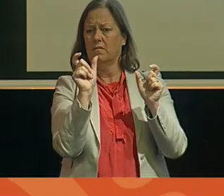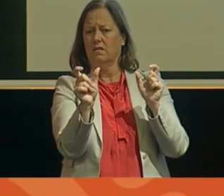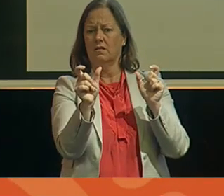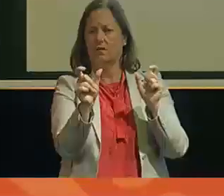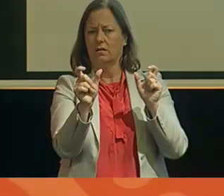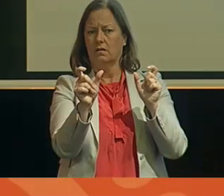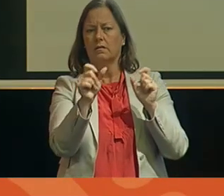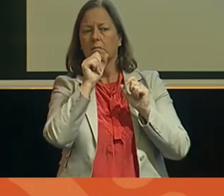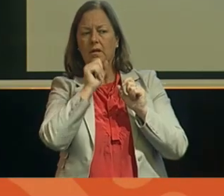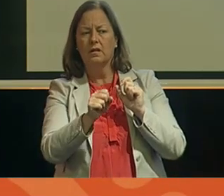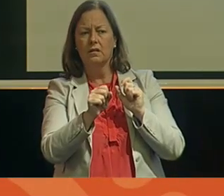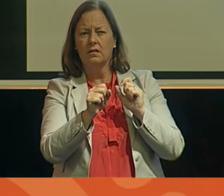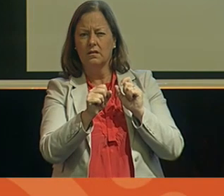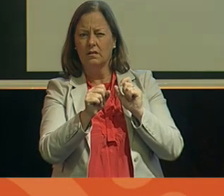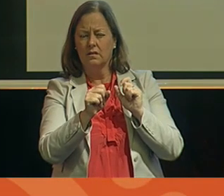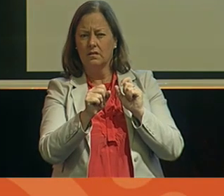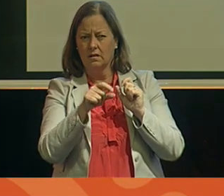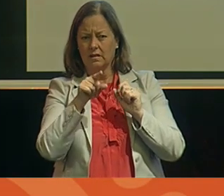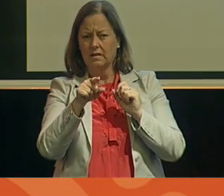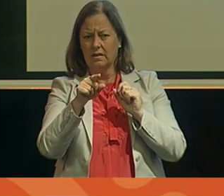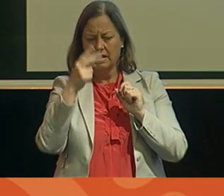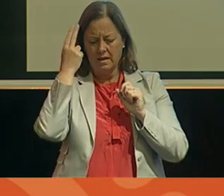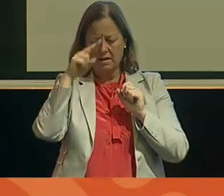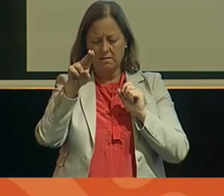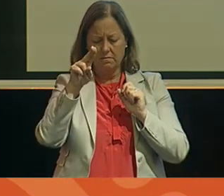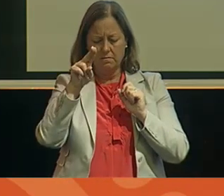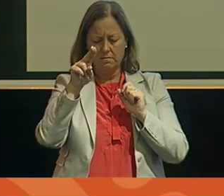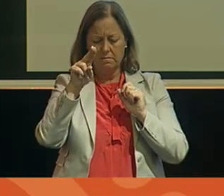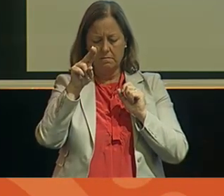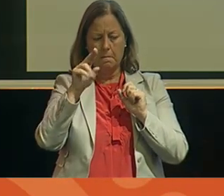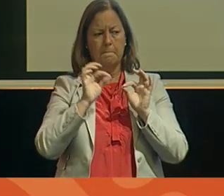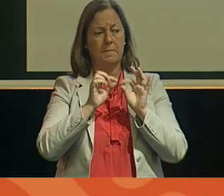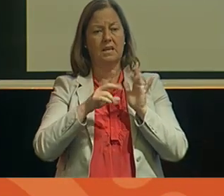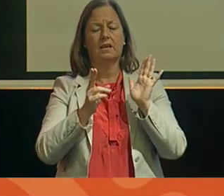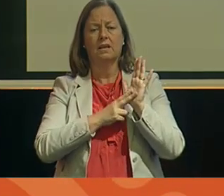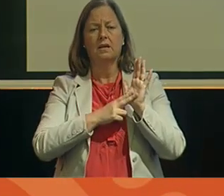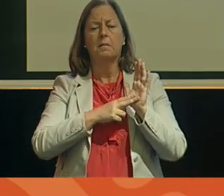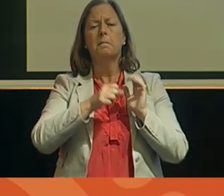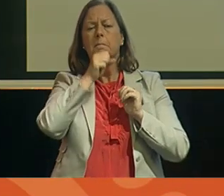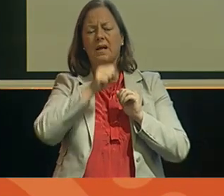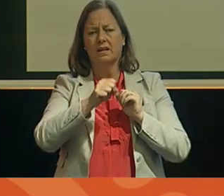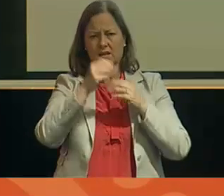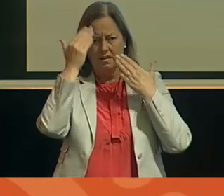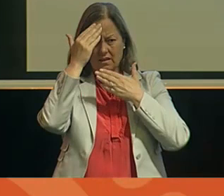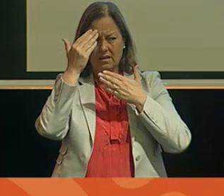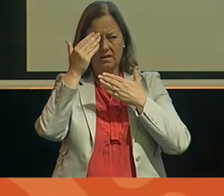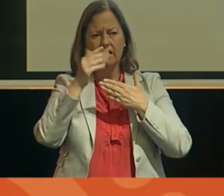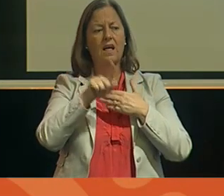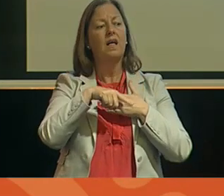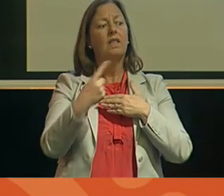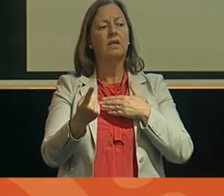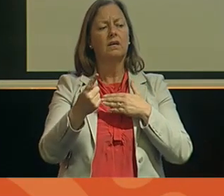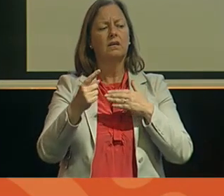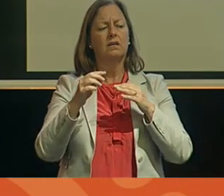male. If you notice the name Bin is for a male Muslim person. Binti is for Muslim male